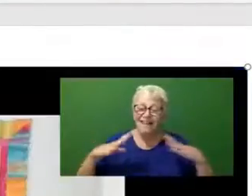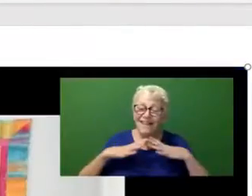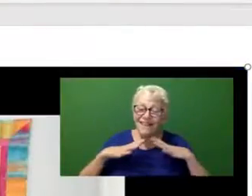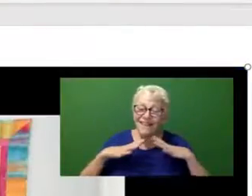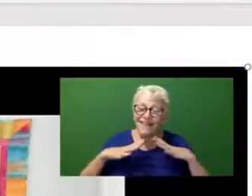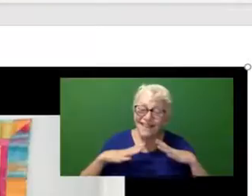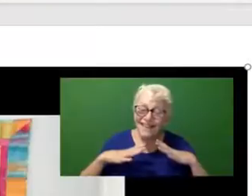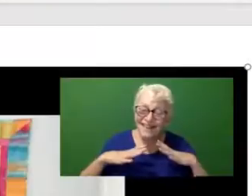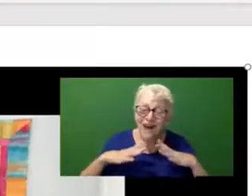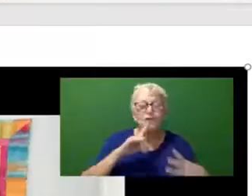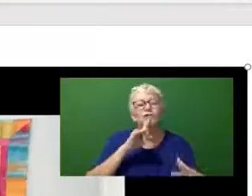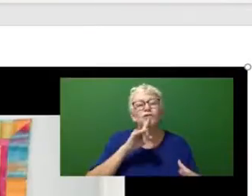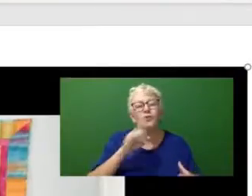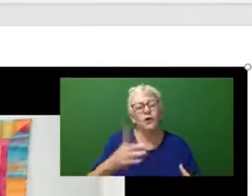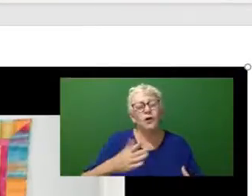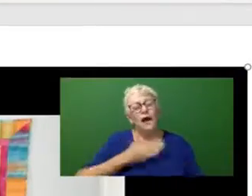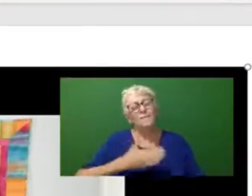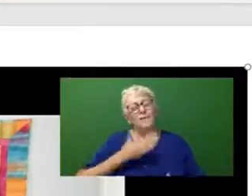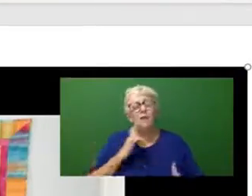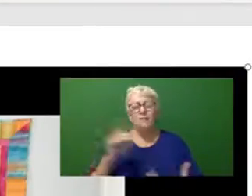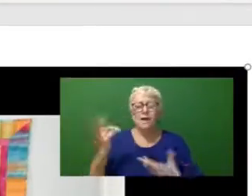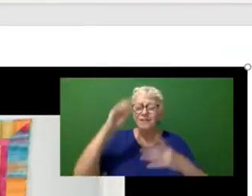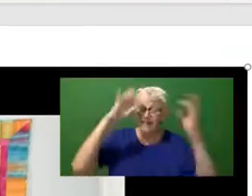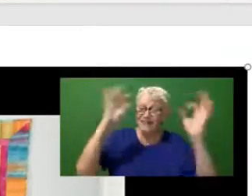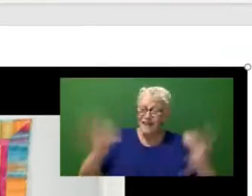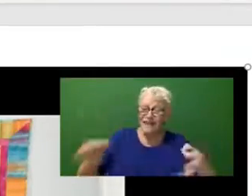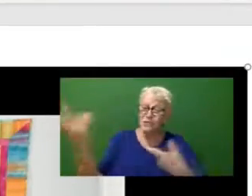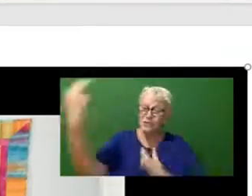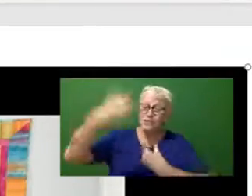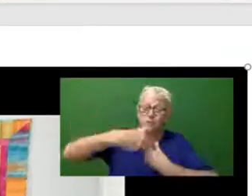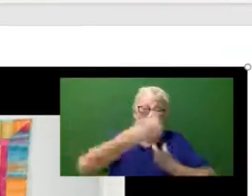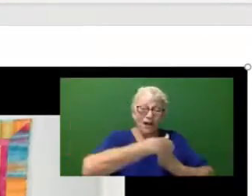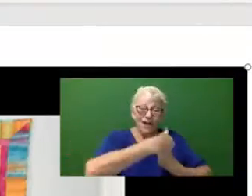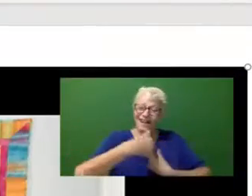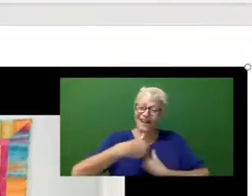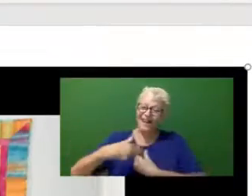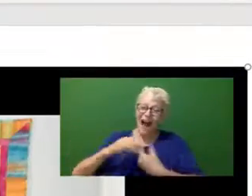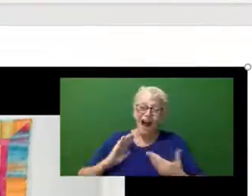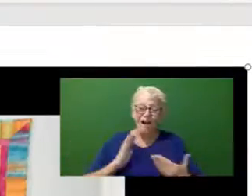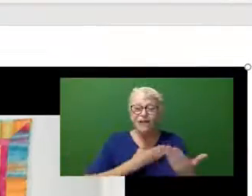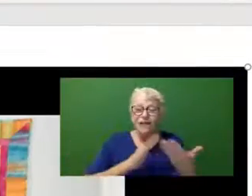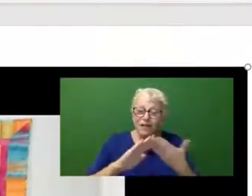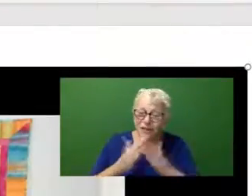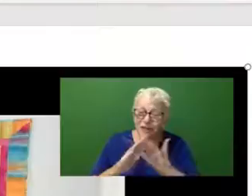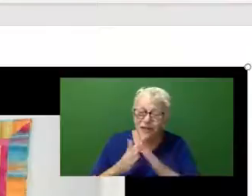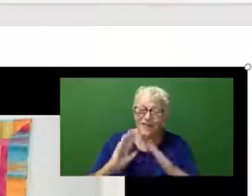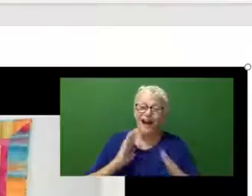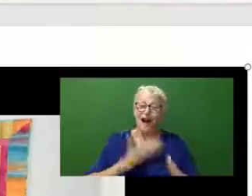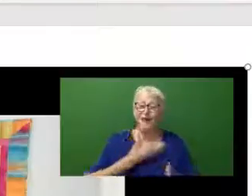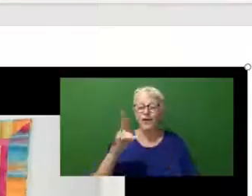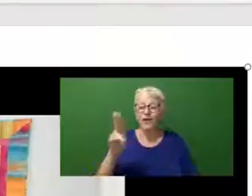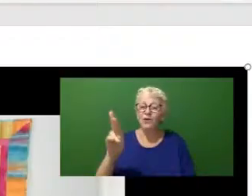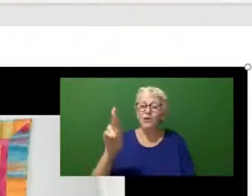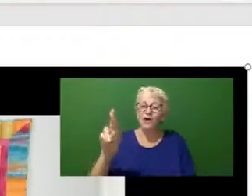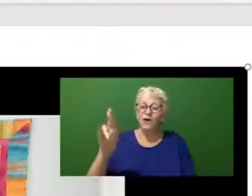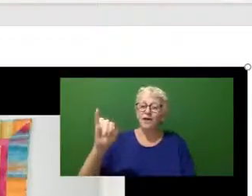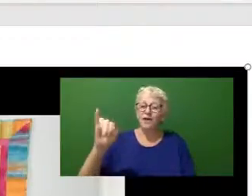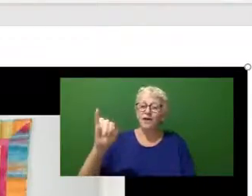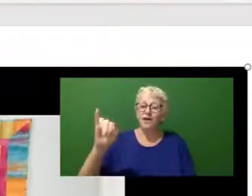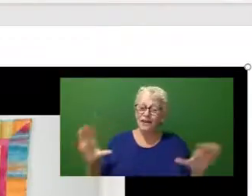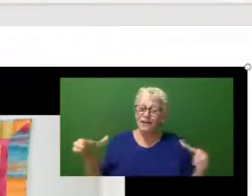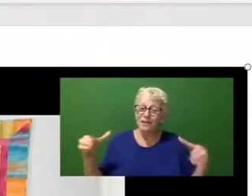Chag Sameach, happy holiday. We are so delighted that you have decided to join us, our community, our